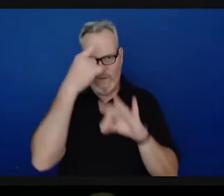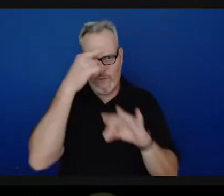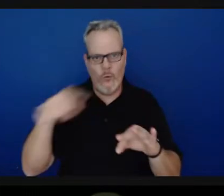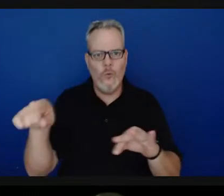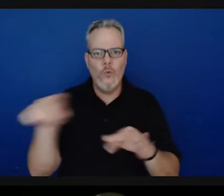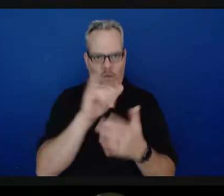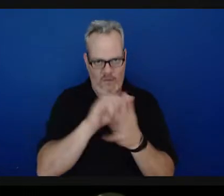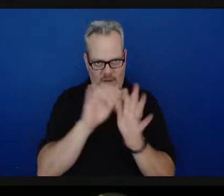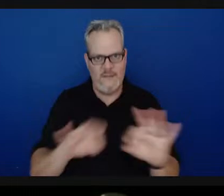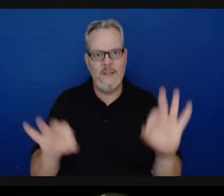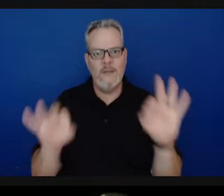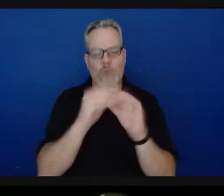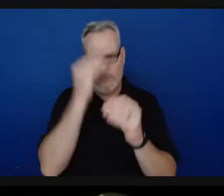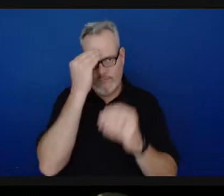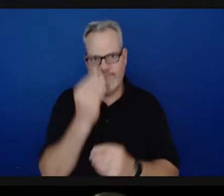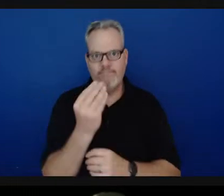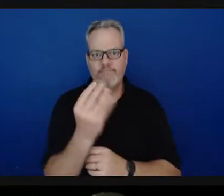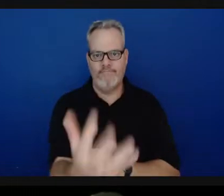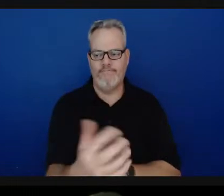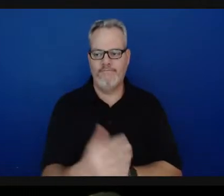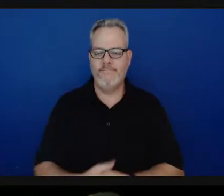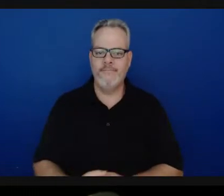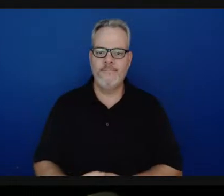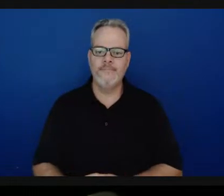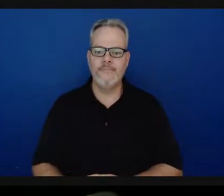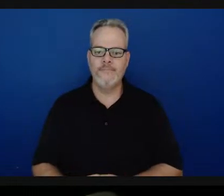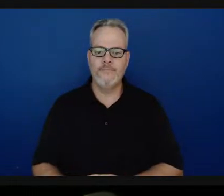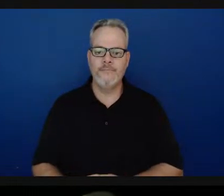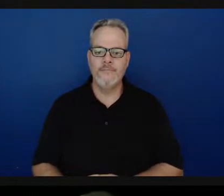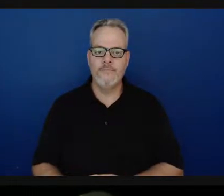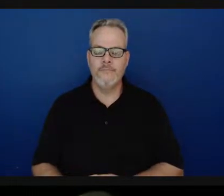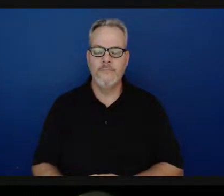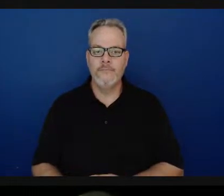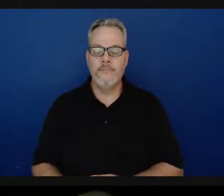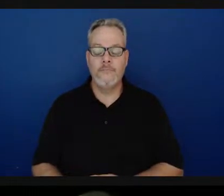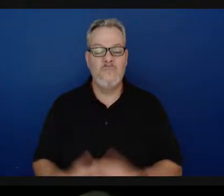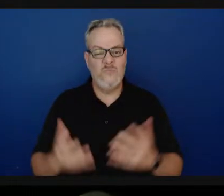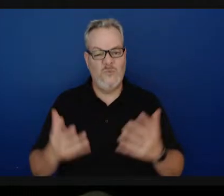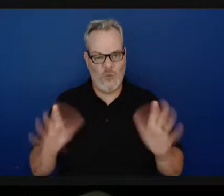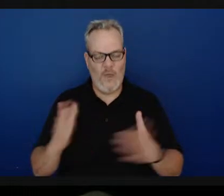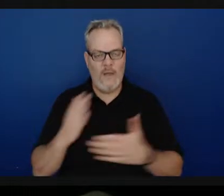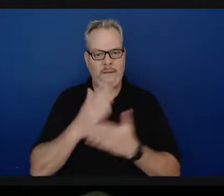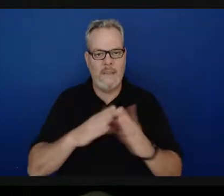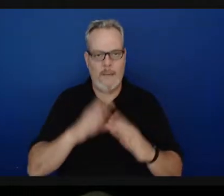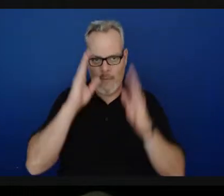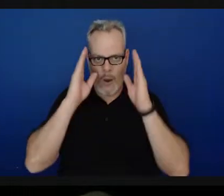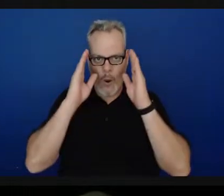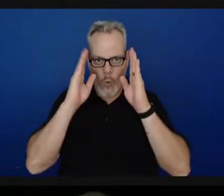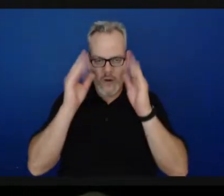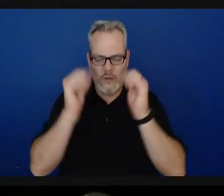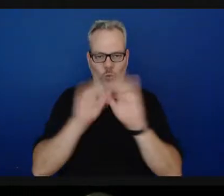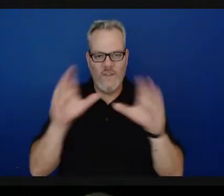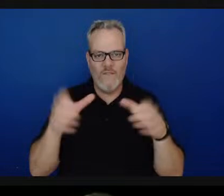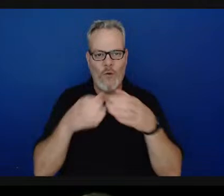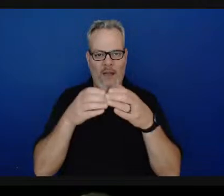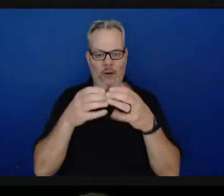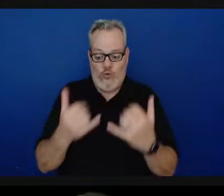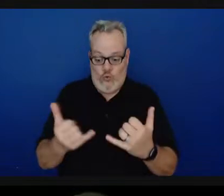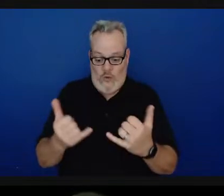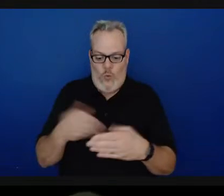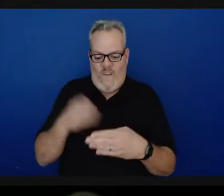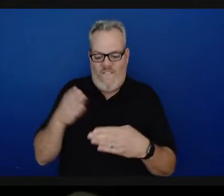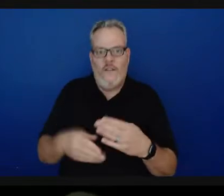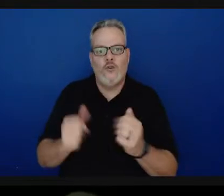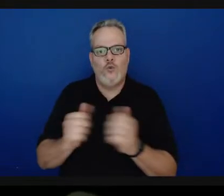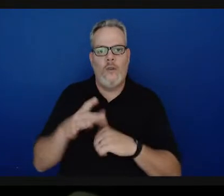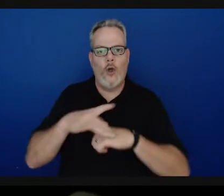here. All right, so that's just a little bit of volcano awareness. We're going to finish off here with earthquakes today.